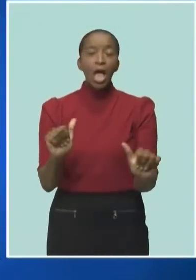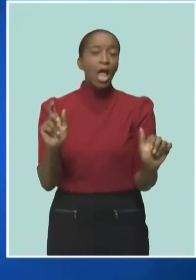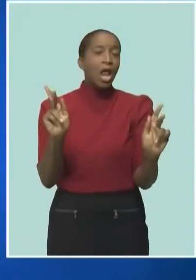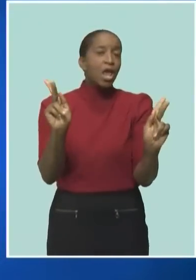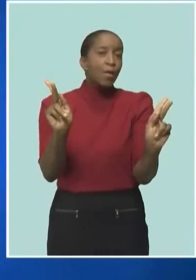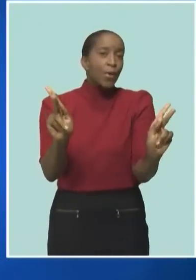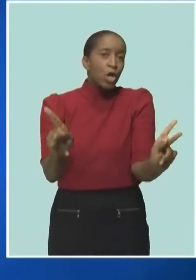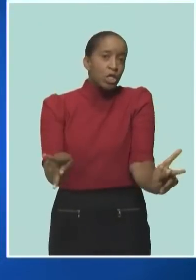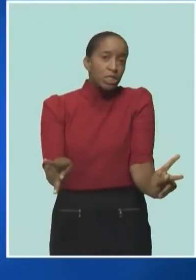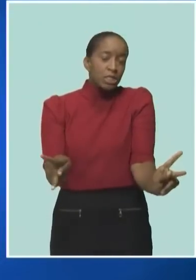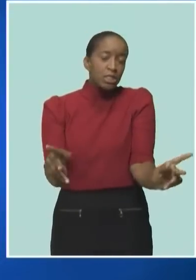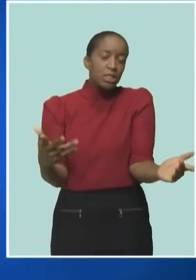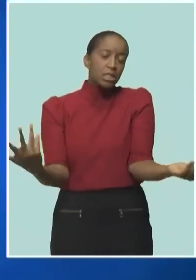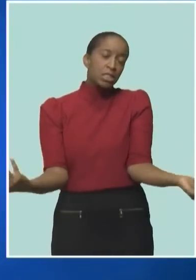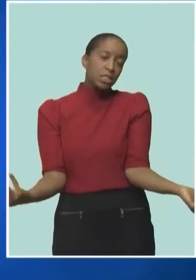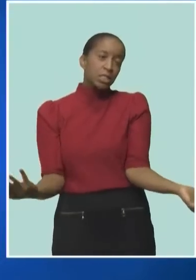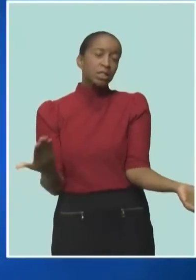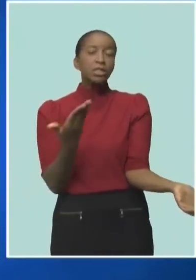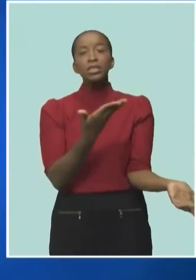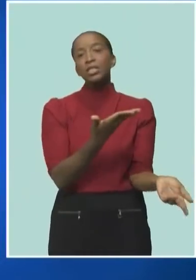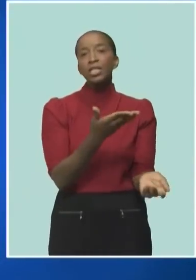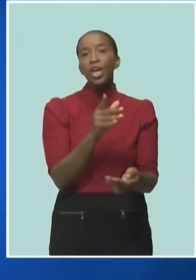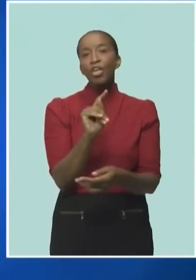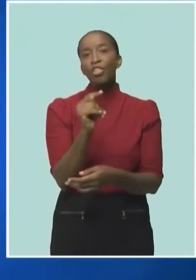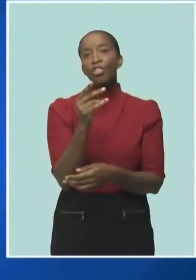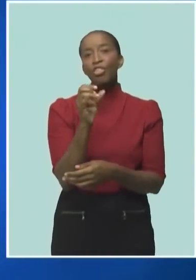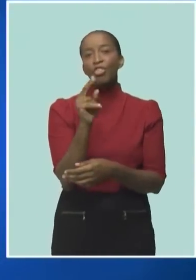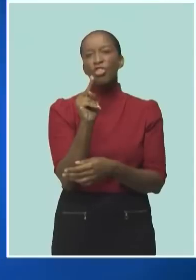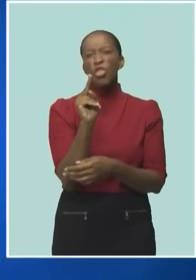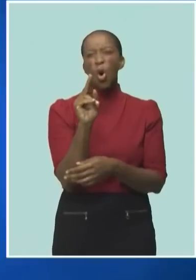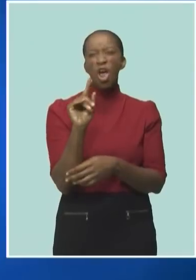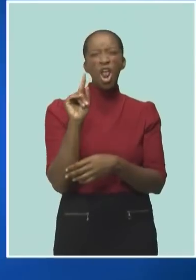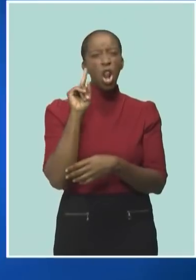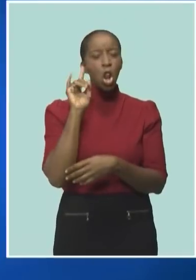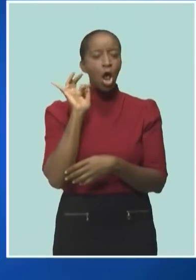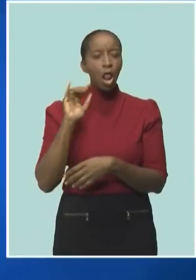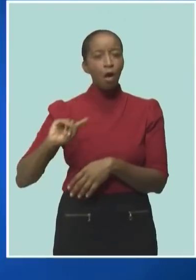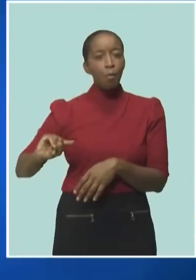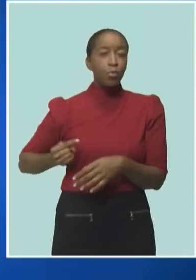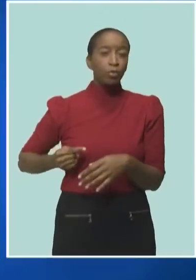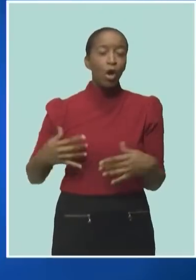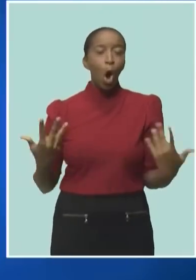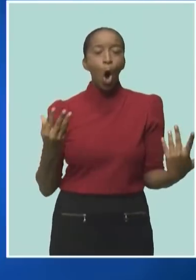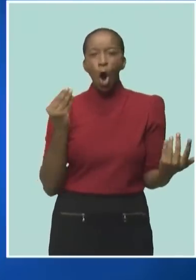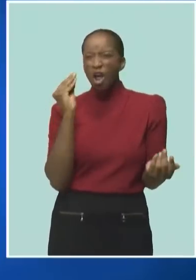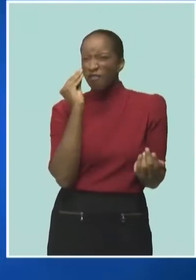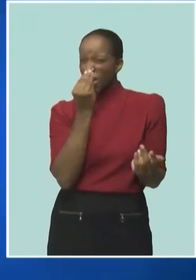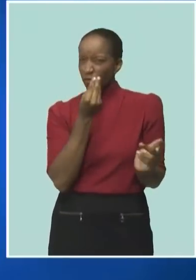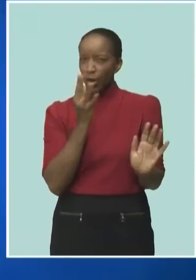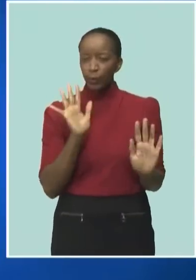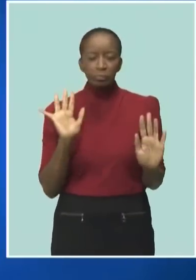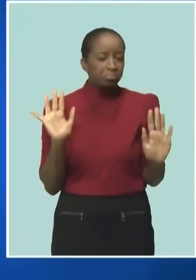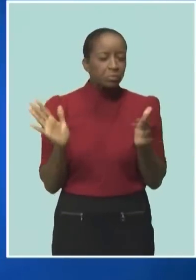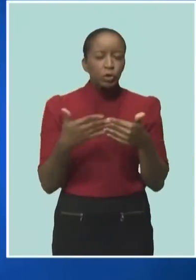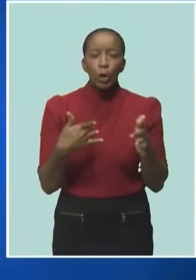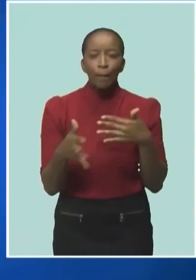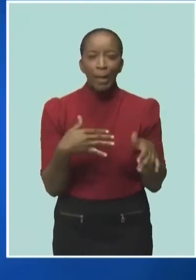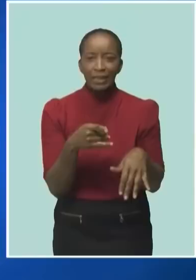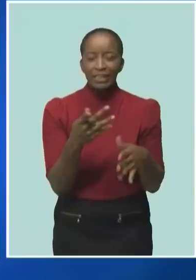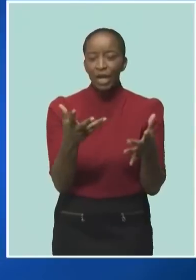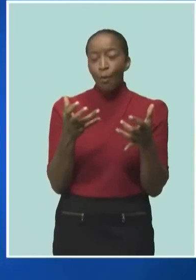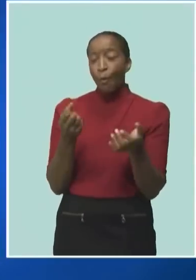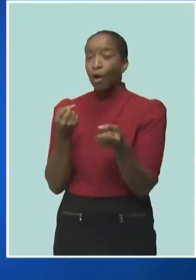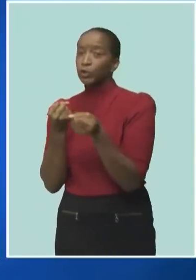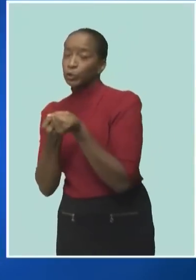be thorns or roses, and they ask you why the government invested $5 million